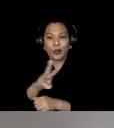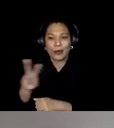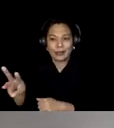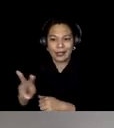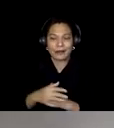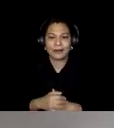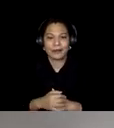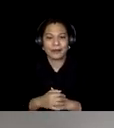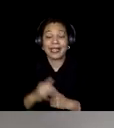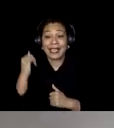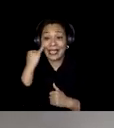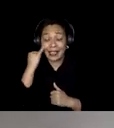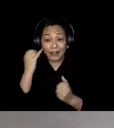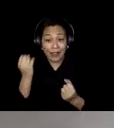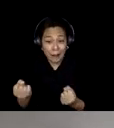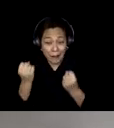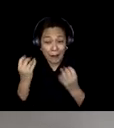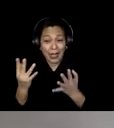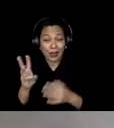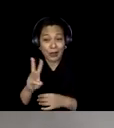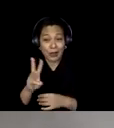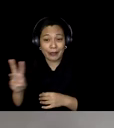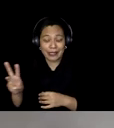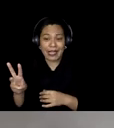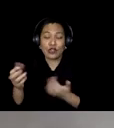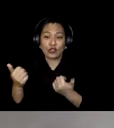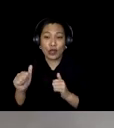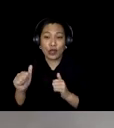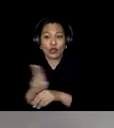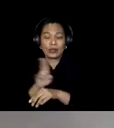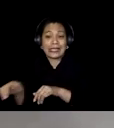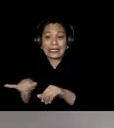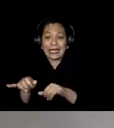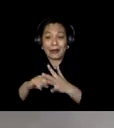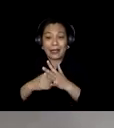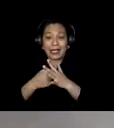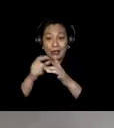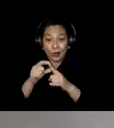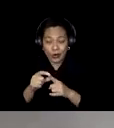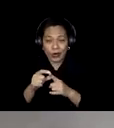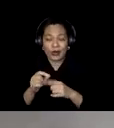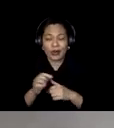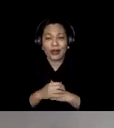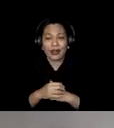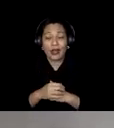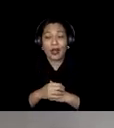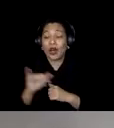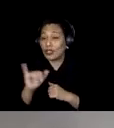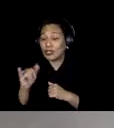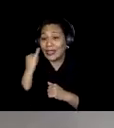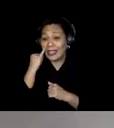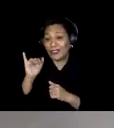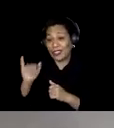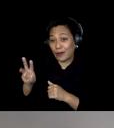If there's a lot of websites that are trying to rank for that keyword, and in particular, if they are websites with